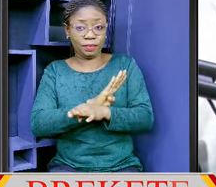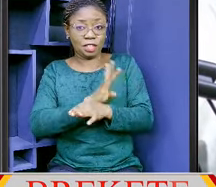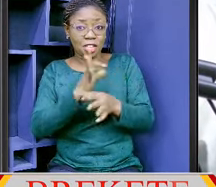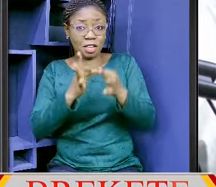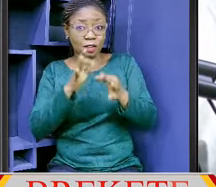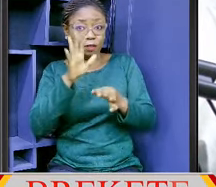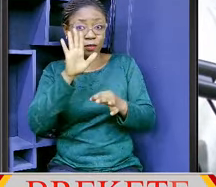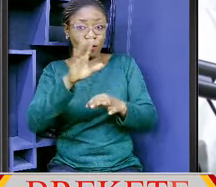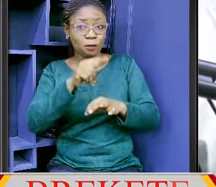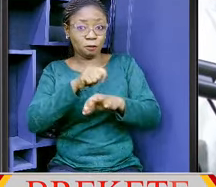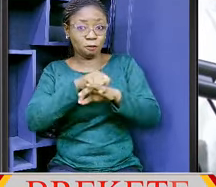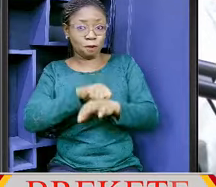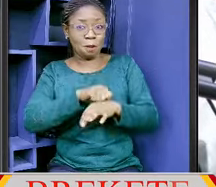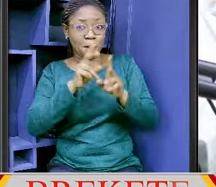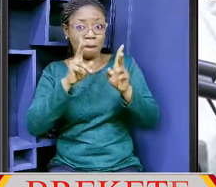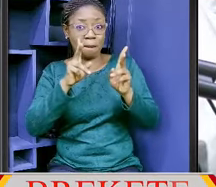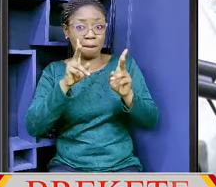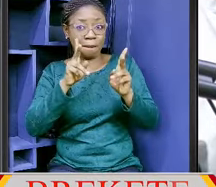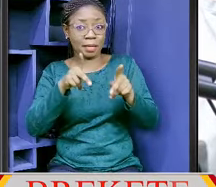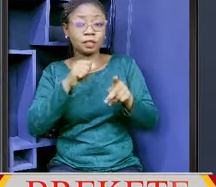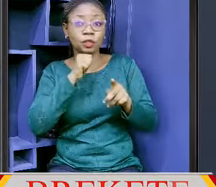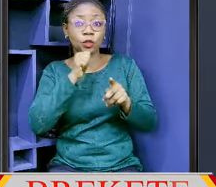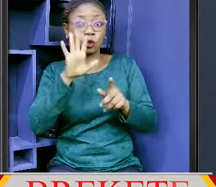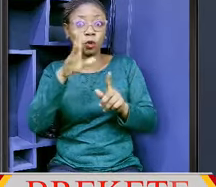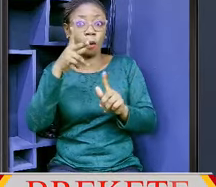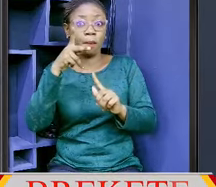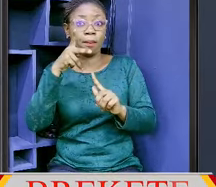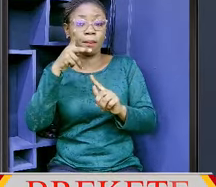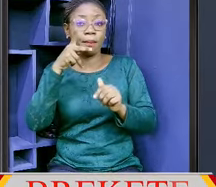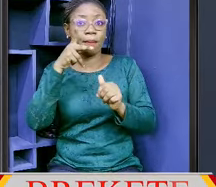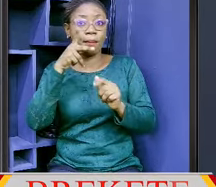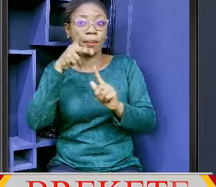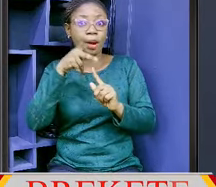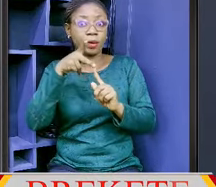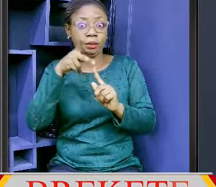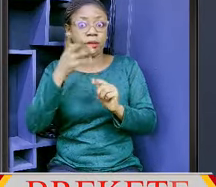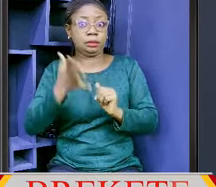if your tribal people no be your priority,